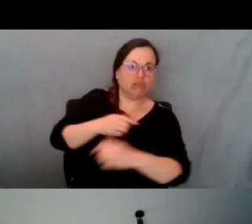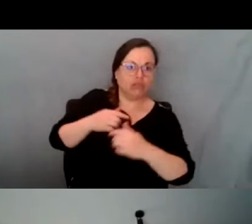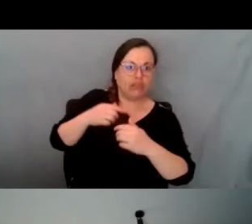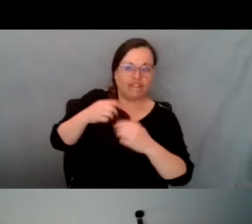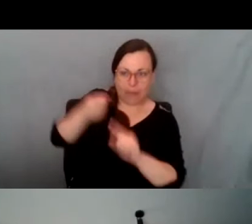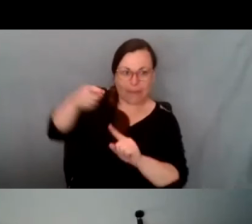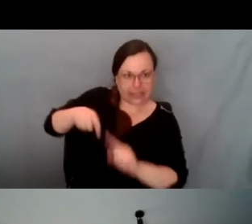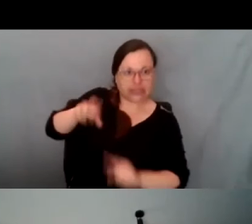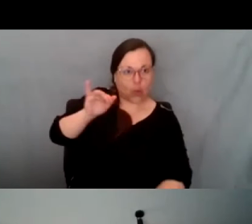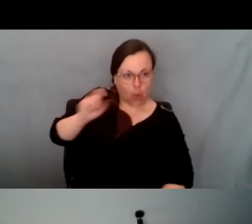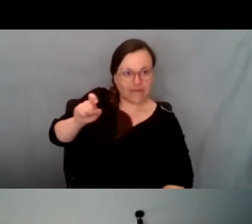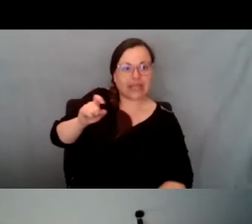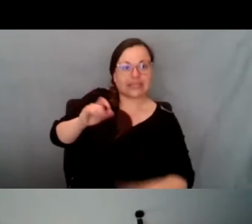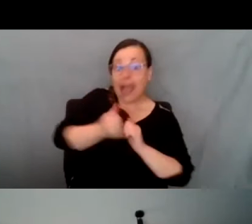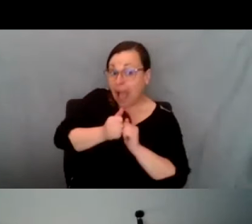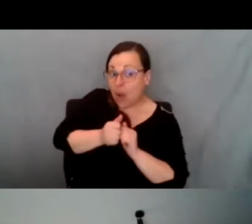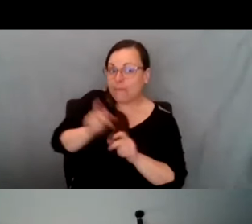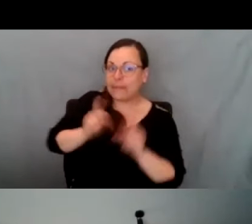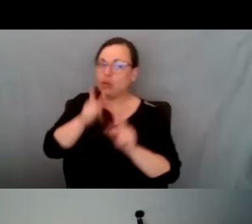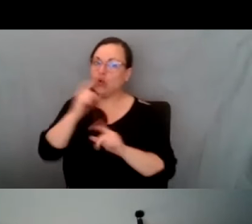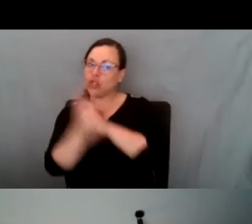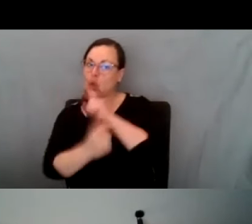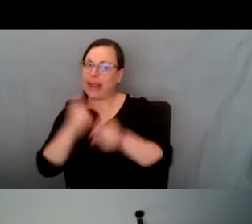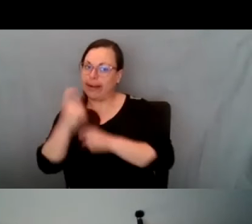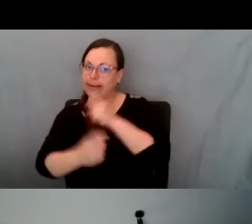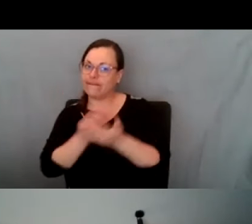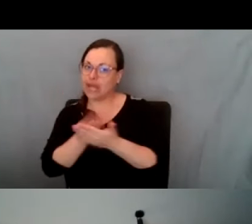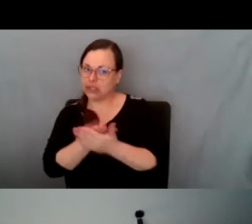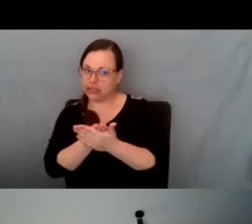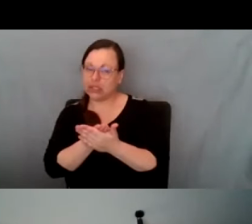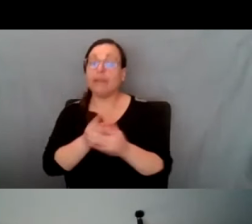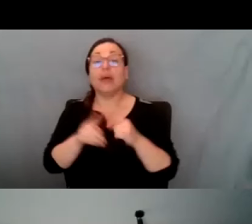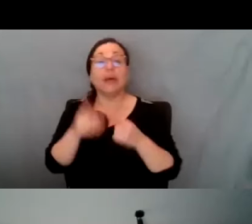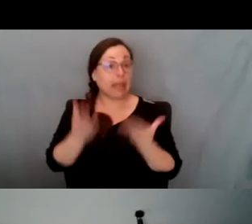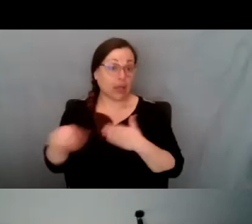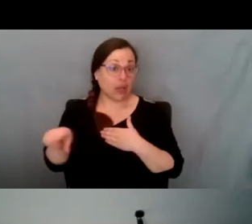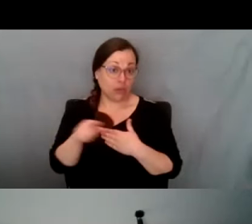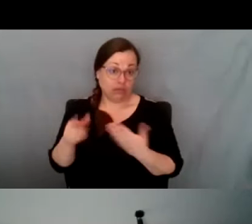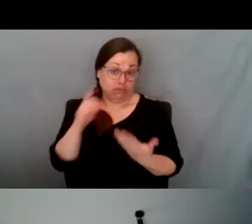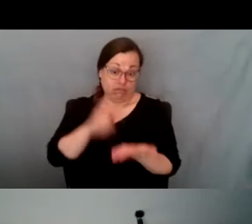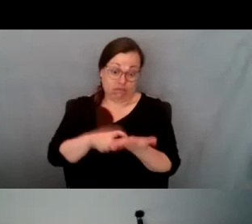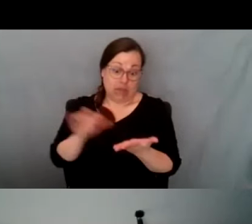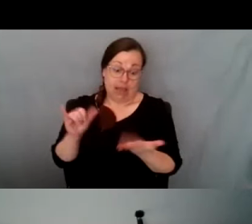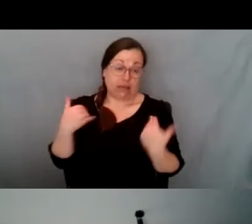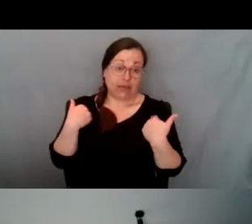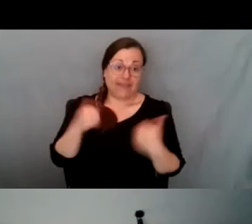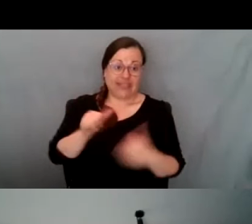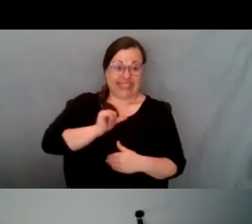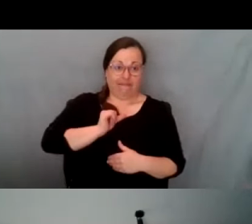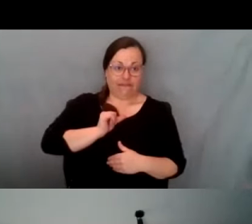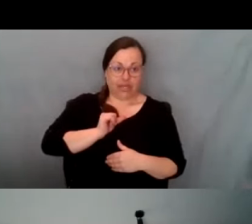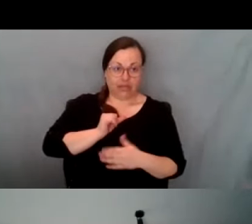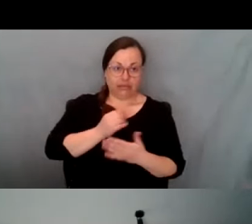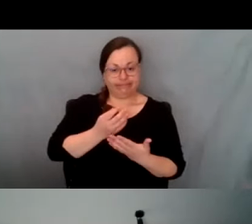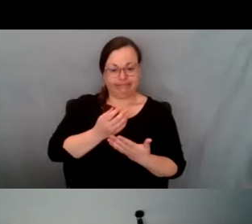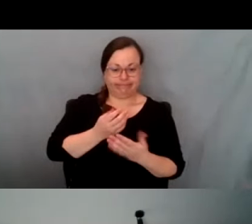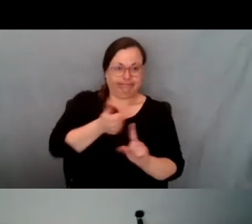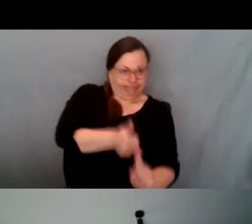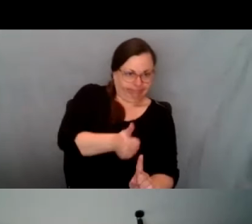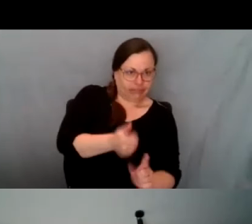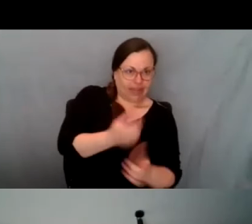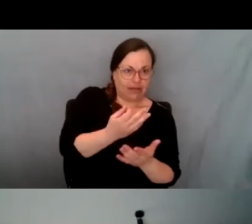through donor-funded funds. But you also have many self-financing participants that have signed up to be able to